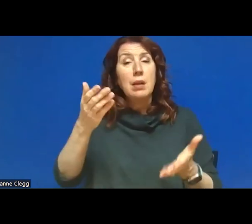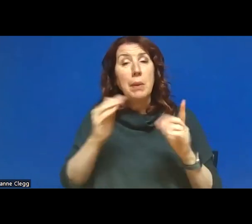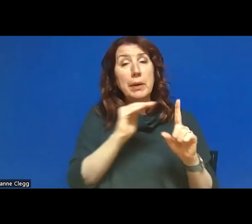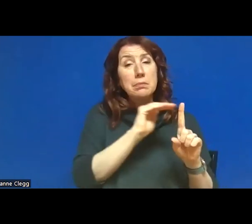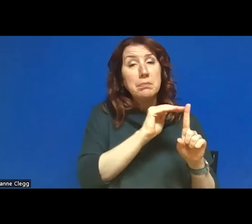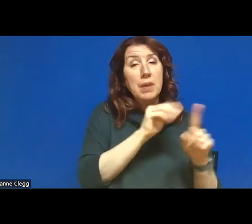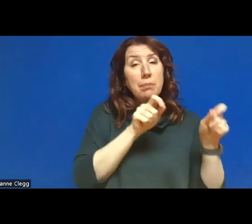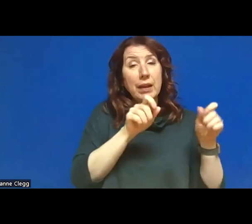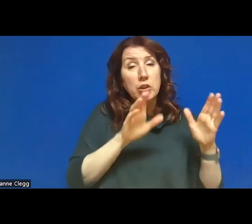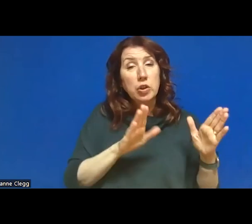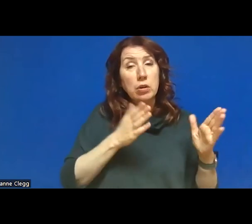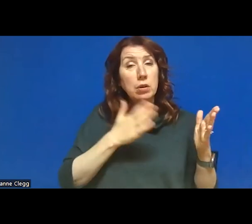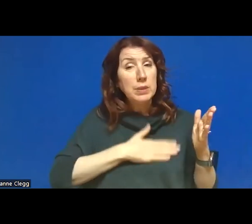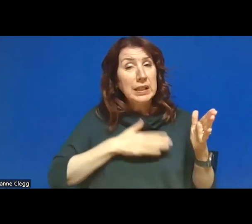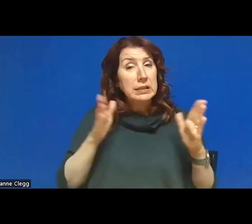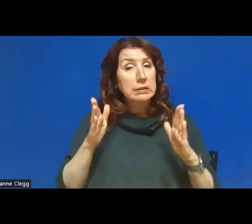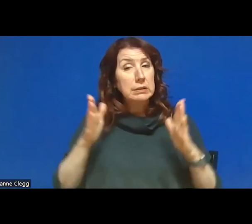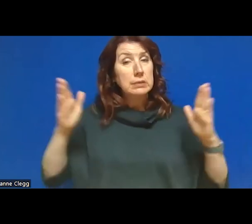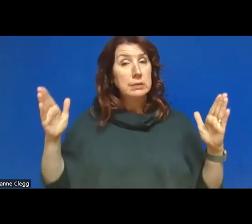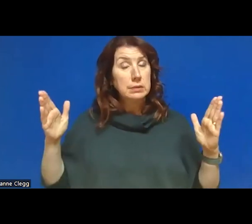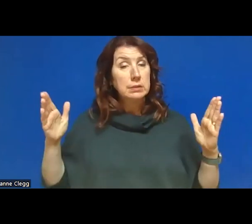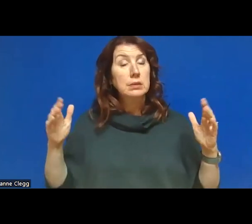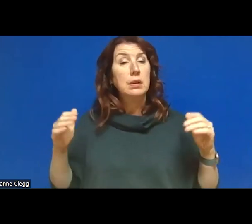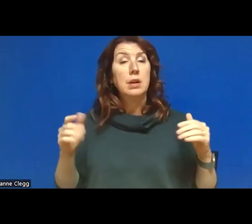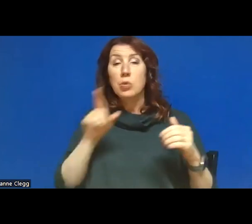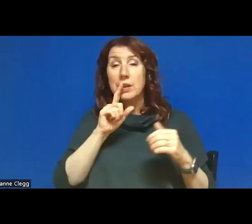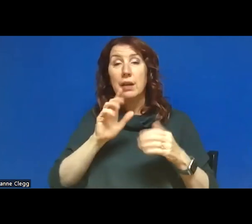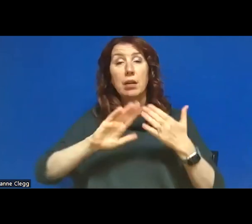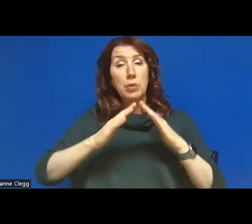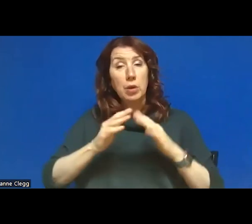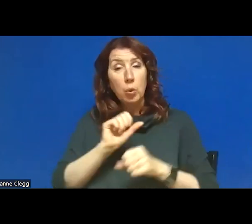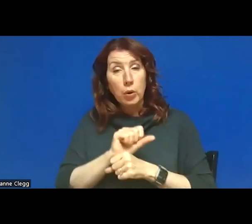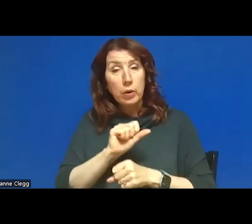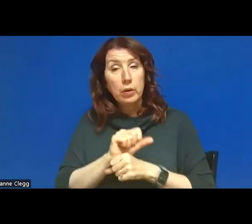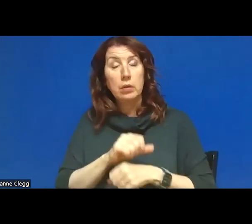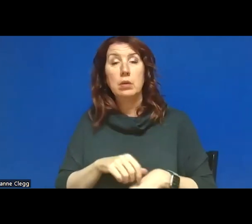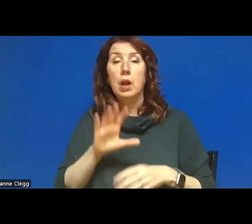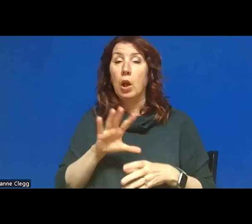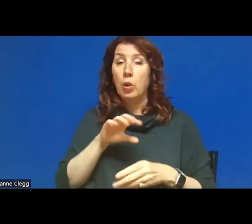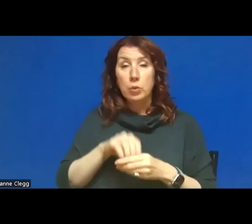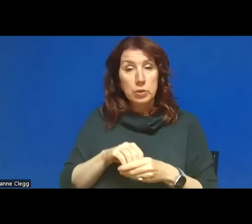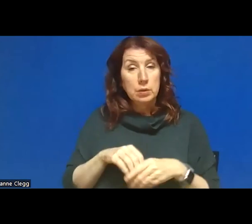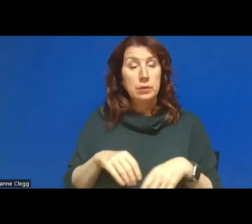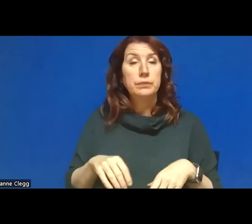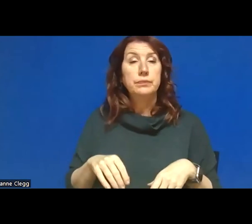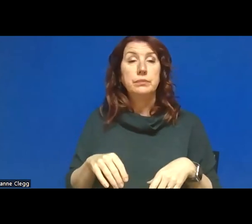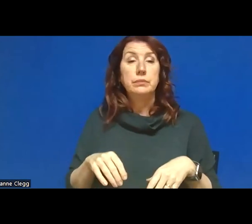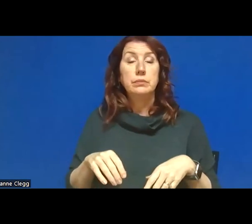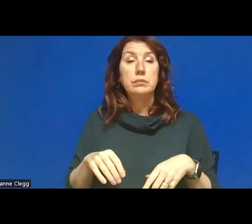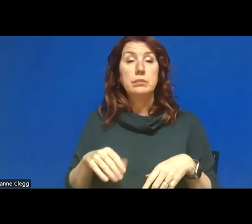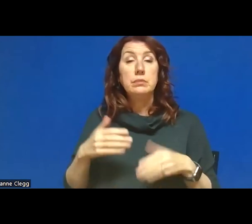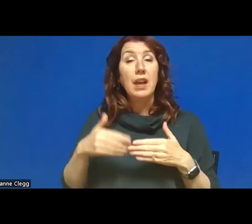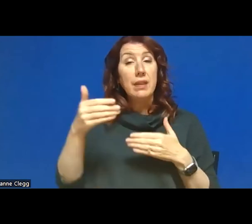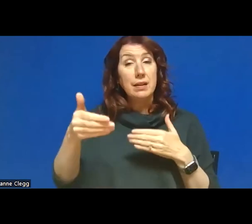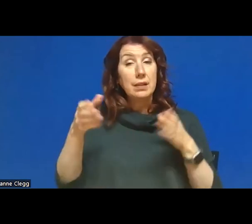Disability advocacy is really just community work and community inclusion. And the person behind you, the next person that comes after